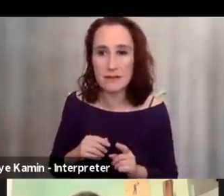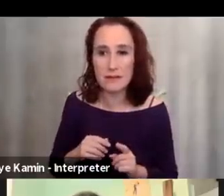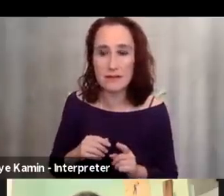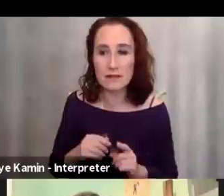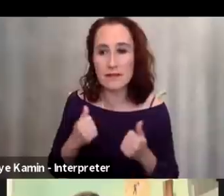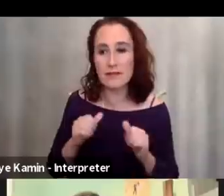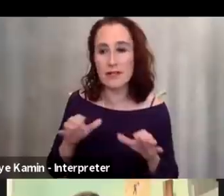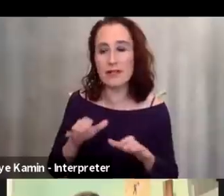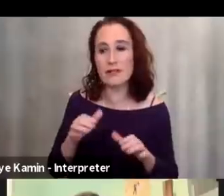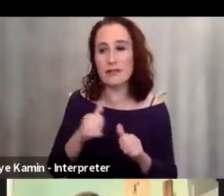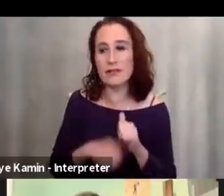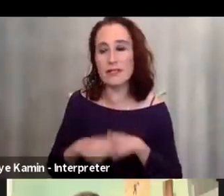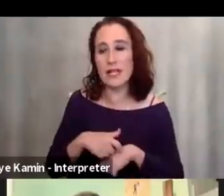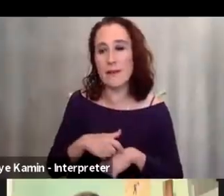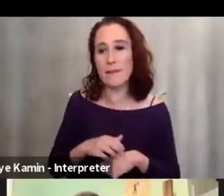trying to do each time is really